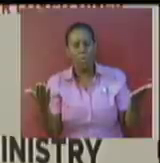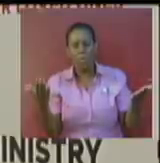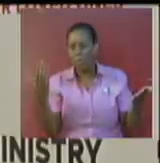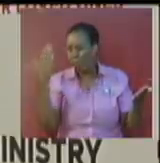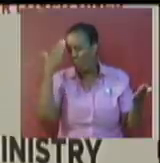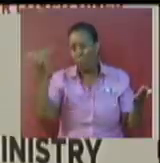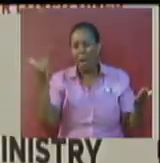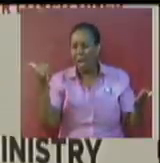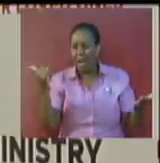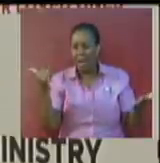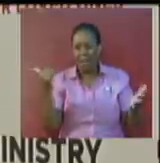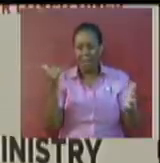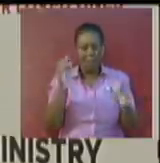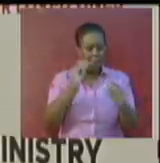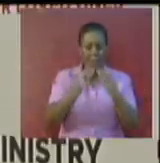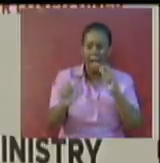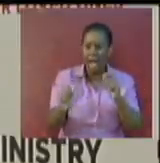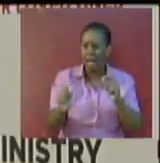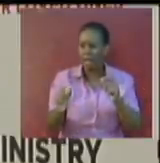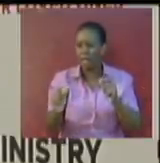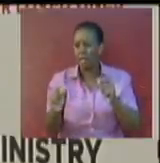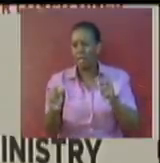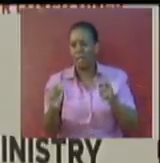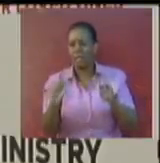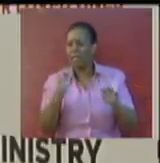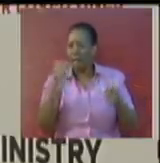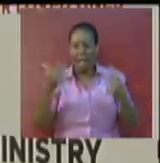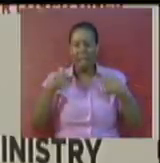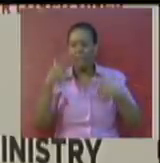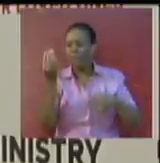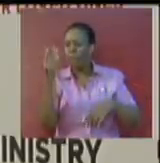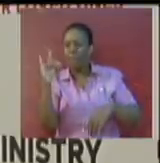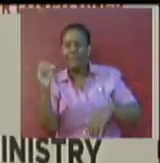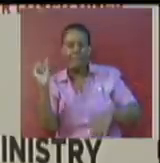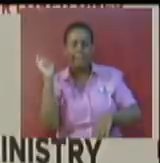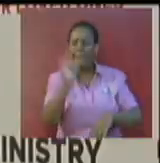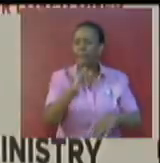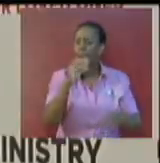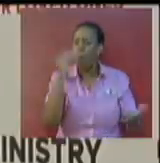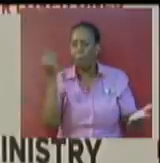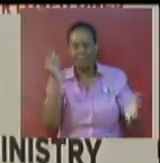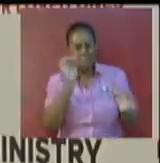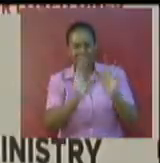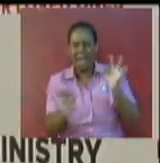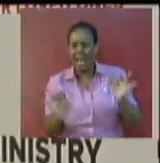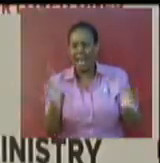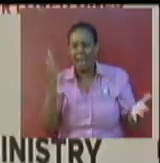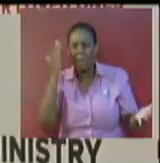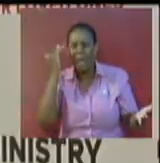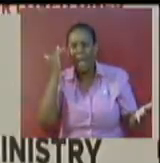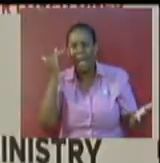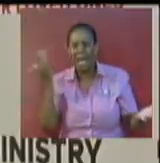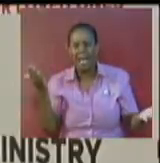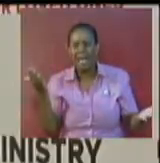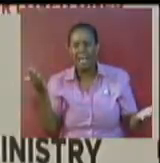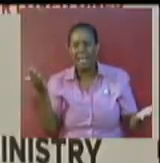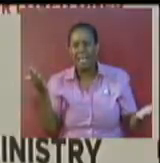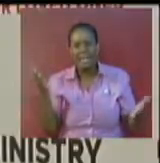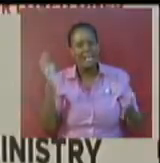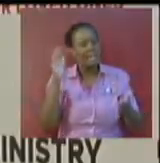across the board, our public health inspectors have also been doing a very good job of making sure the businesses and other places